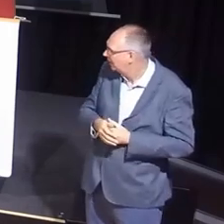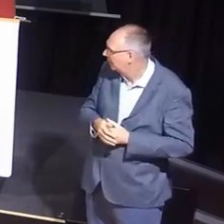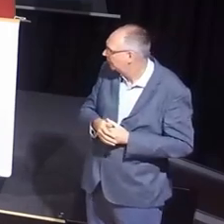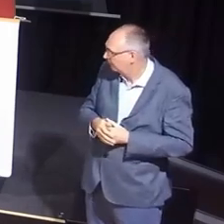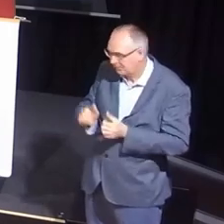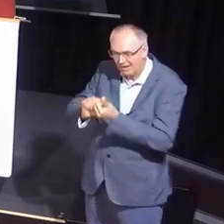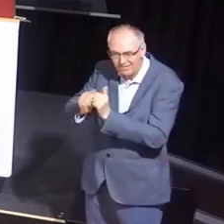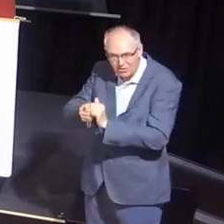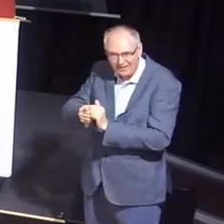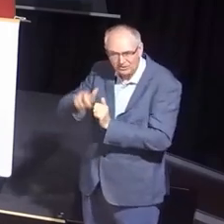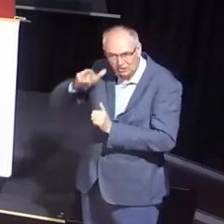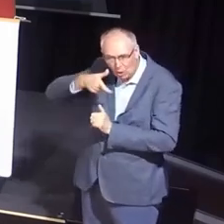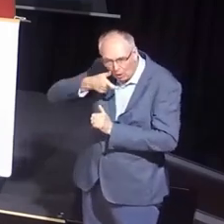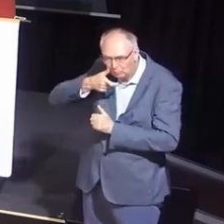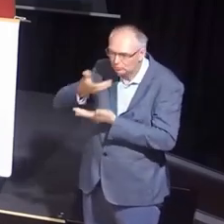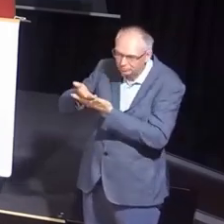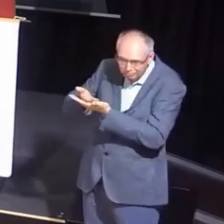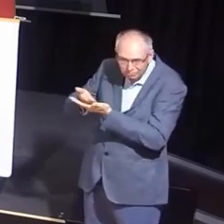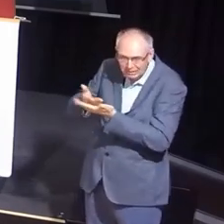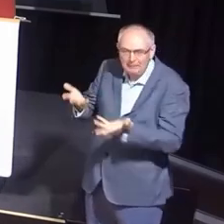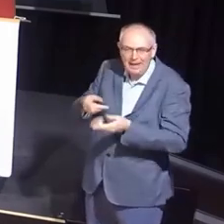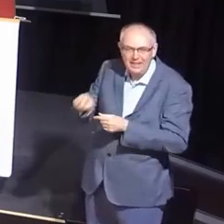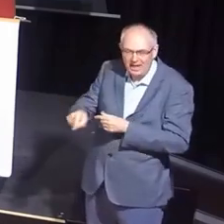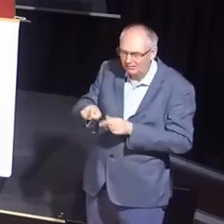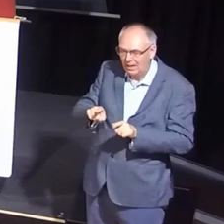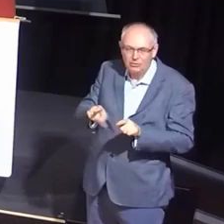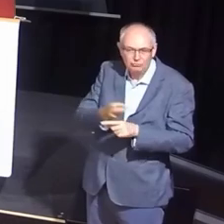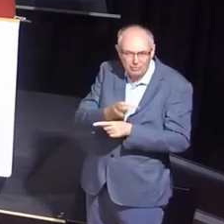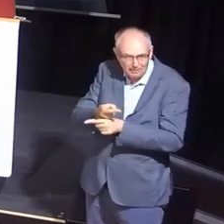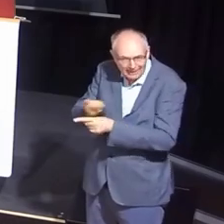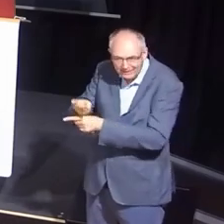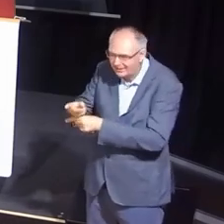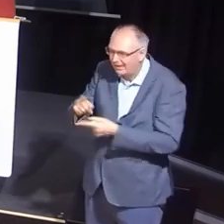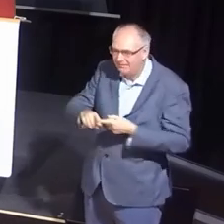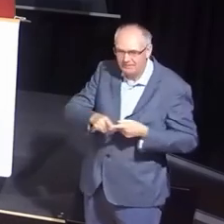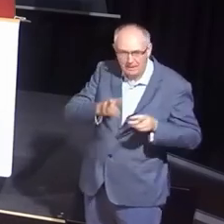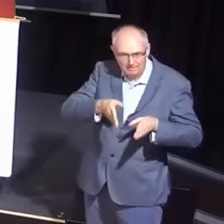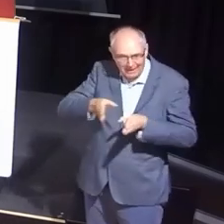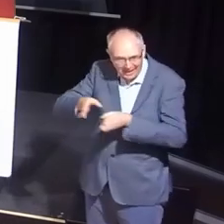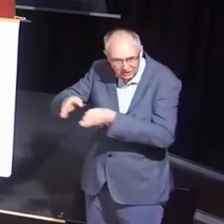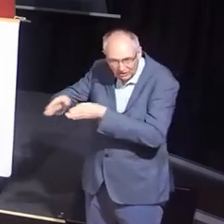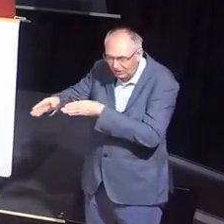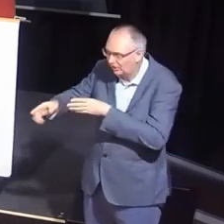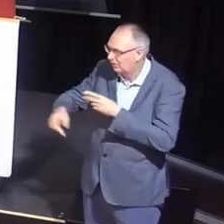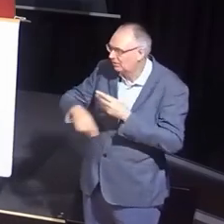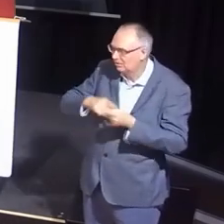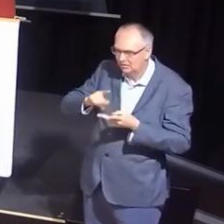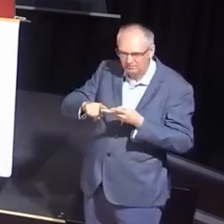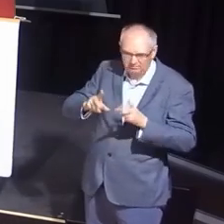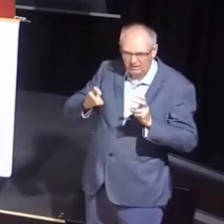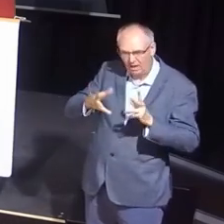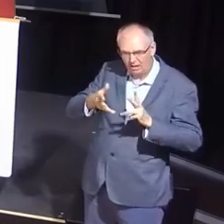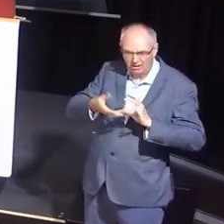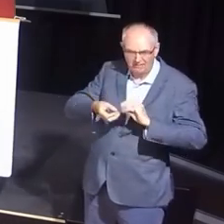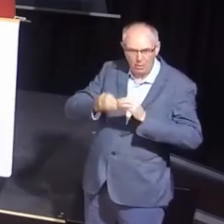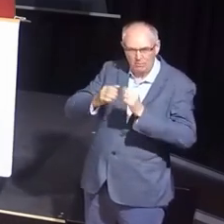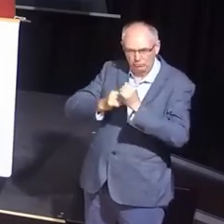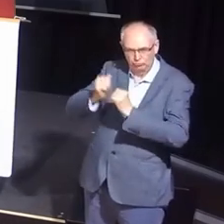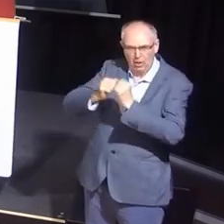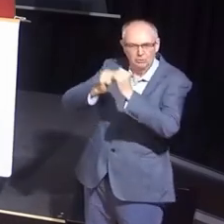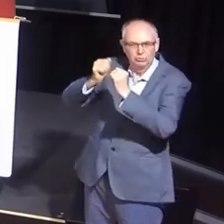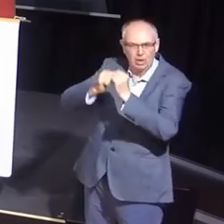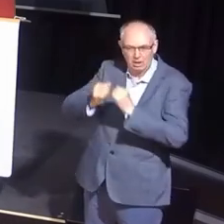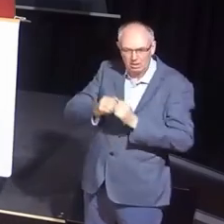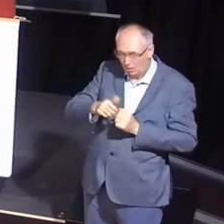on Discord, and just playing. So it's repetitive, it's pattern-based, it's very formulaic. So it's, you know, once you know